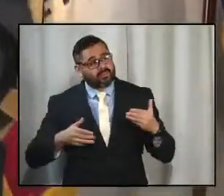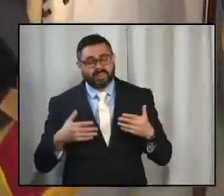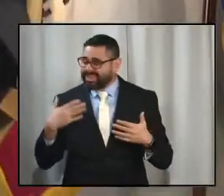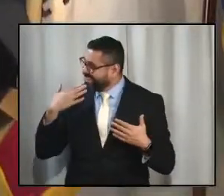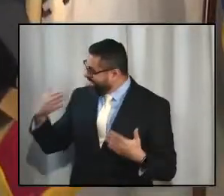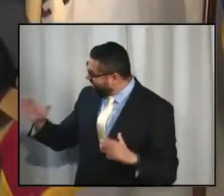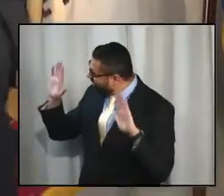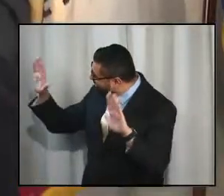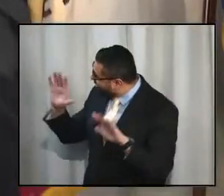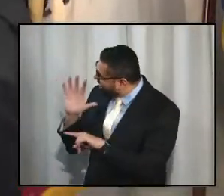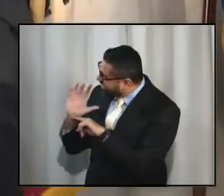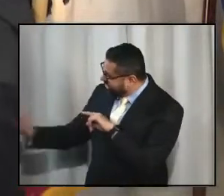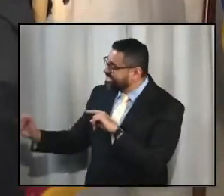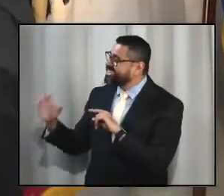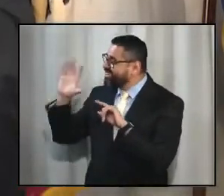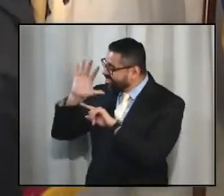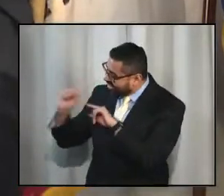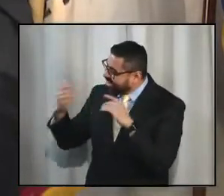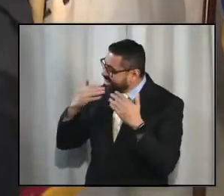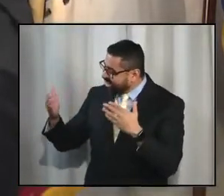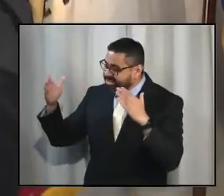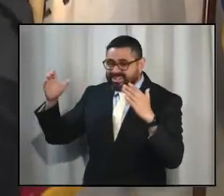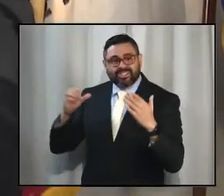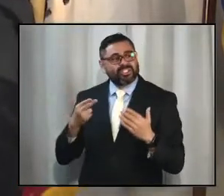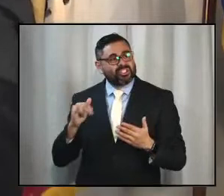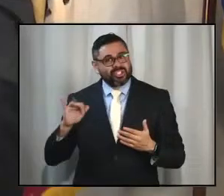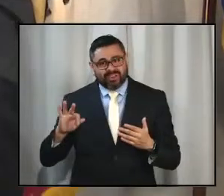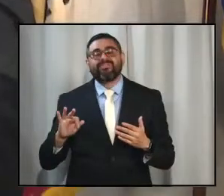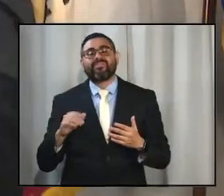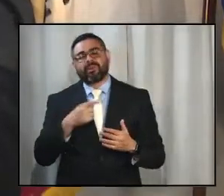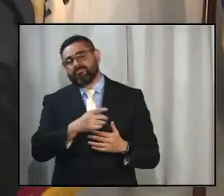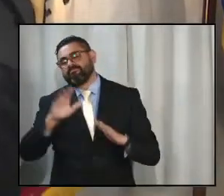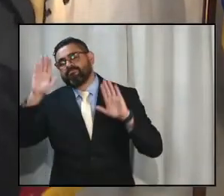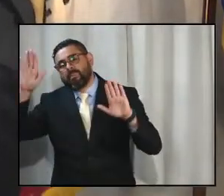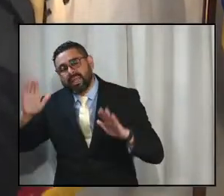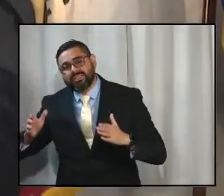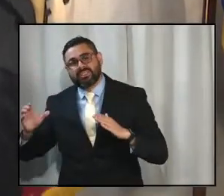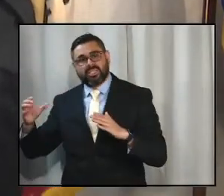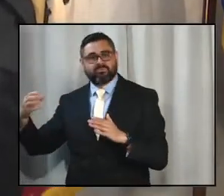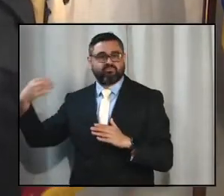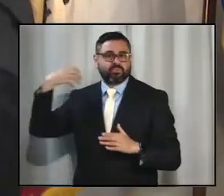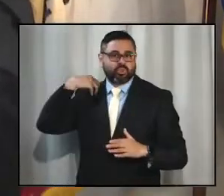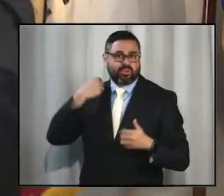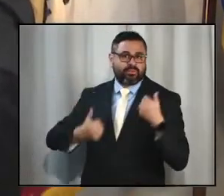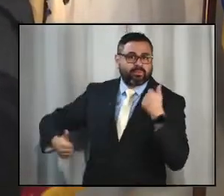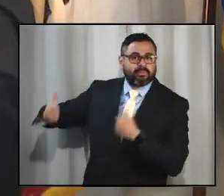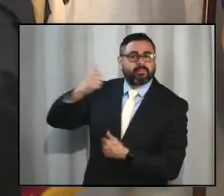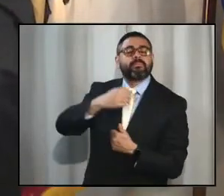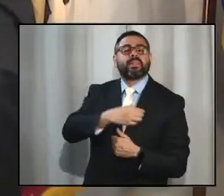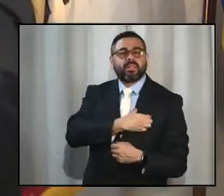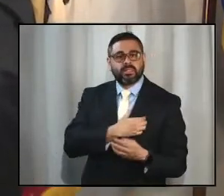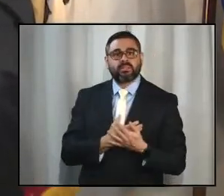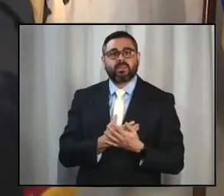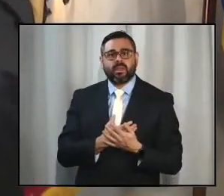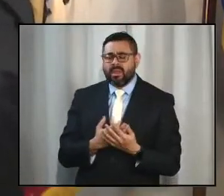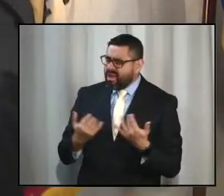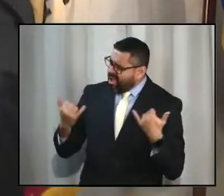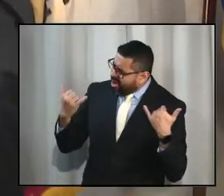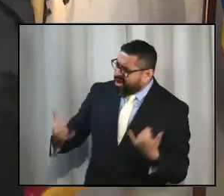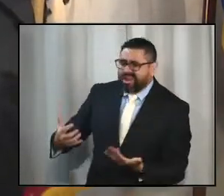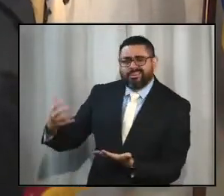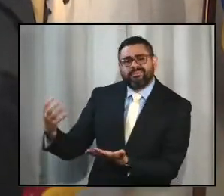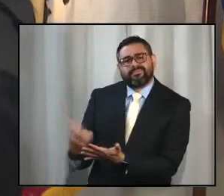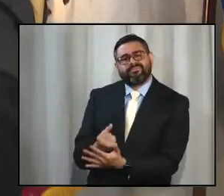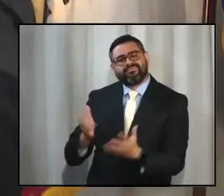you having me here. Fantastic. Thanks, Chief. Yep. We have a great Chief of Police. I want to just, while we have you here,